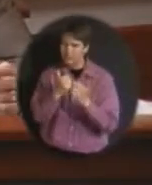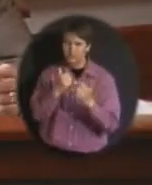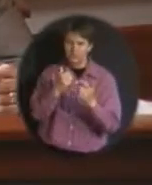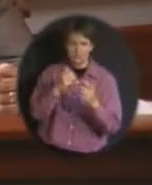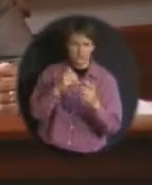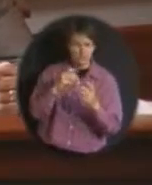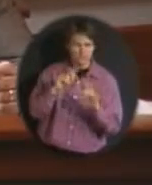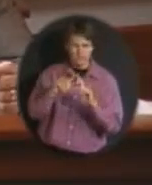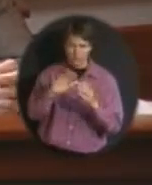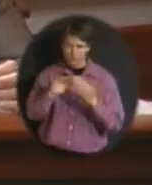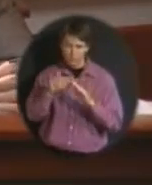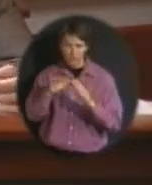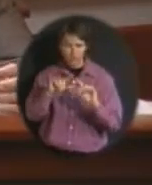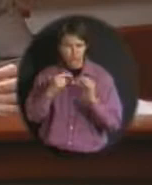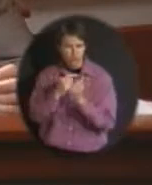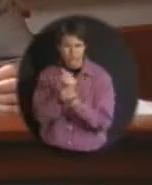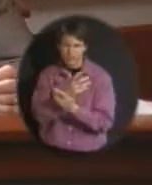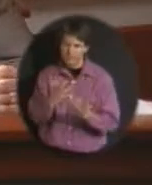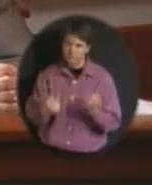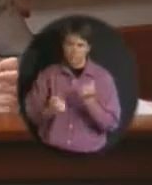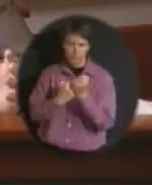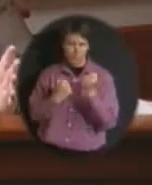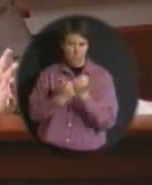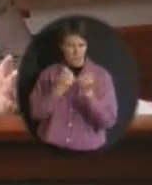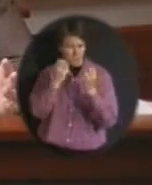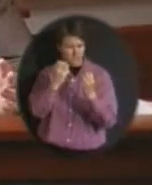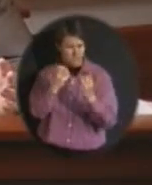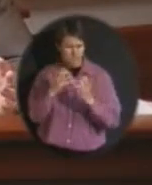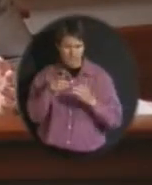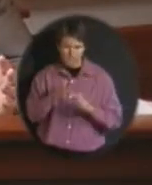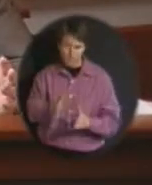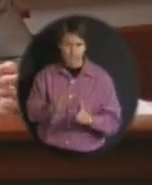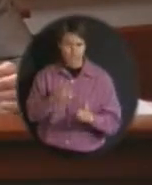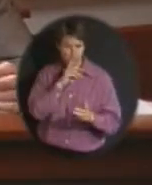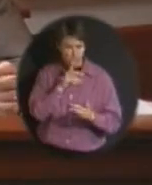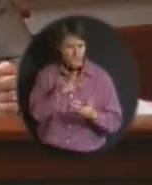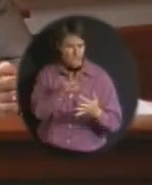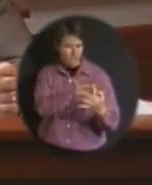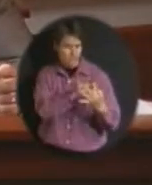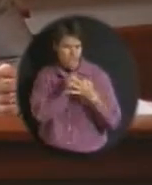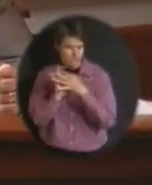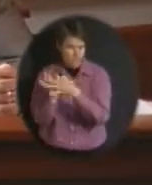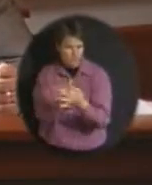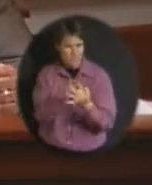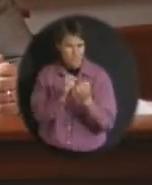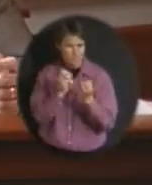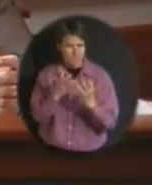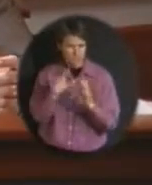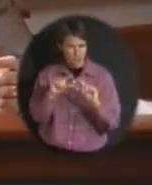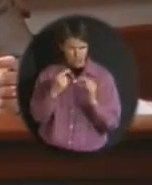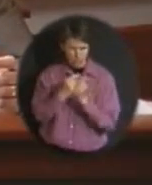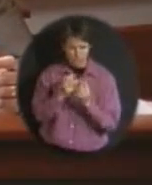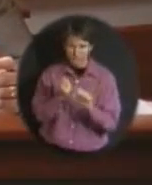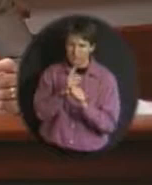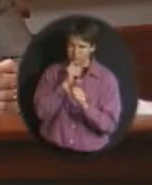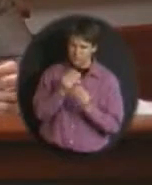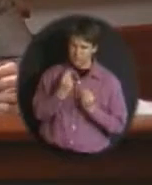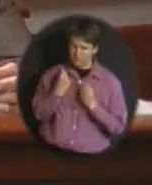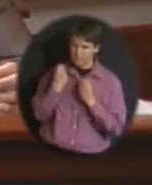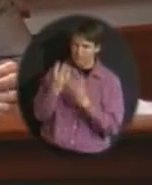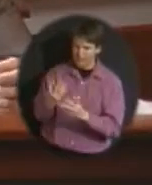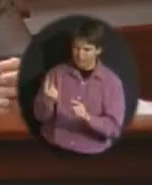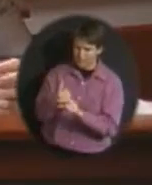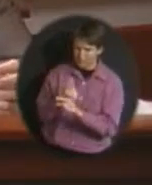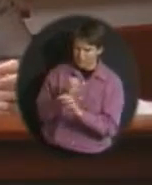groups, and that support us in so many ways. And as we all know, it takes the collaboration of a lot of groups to make sure we can provide that